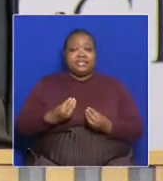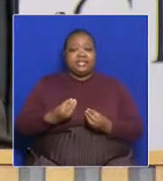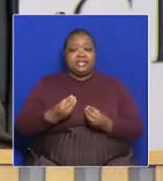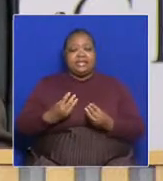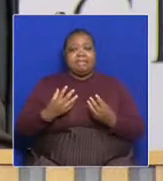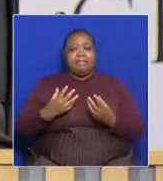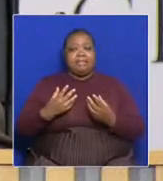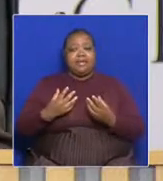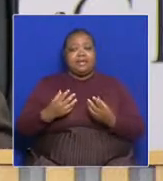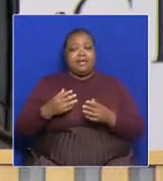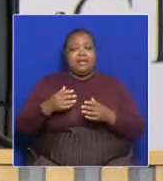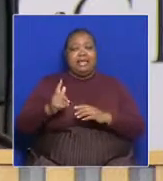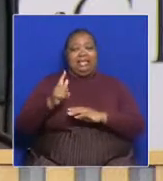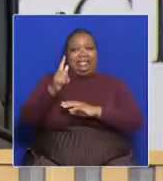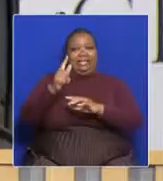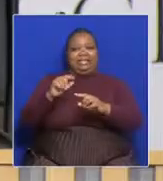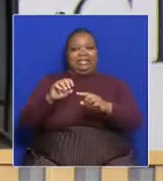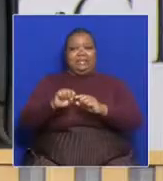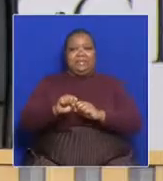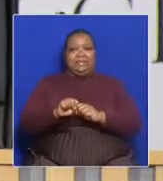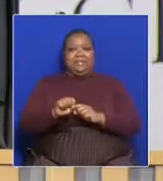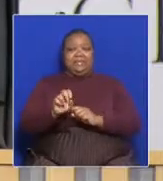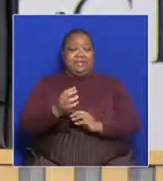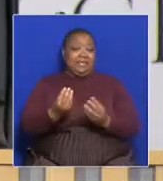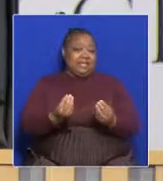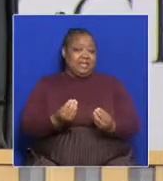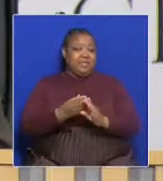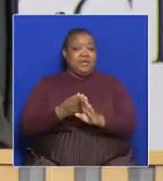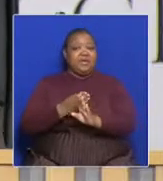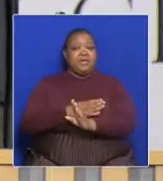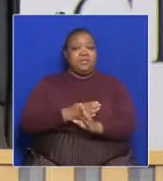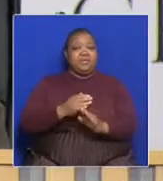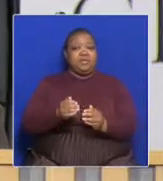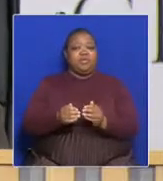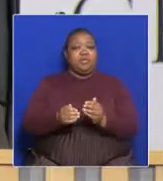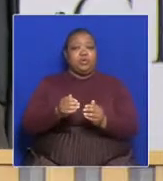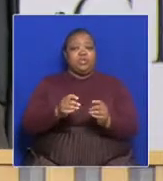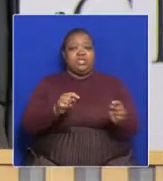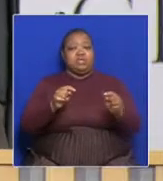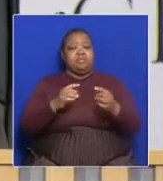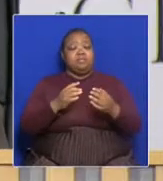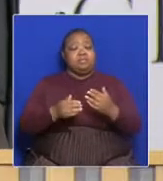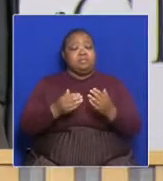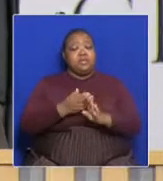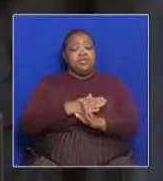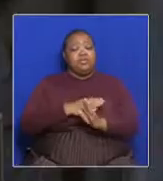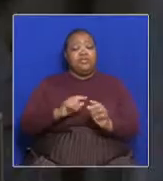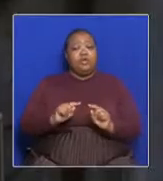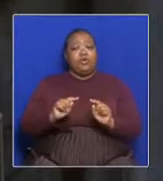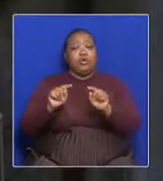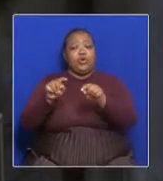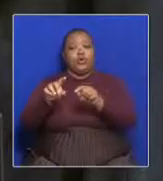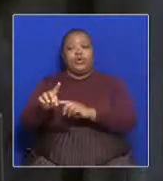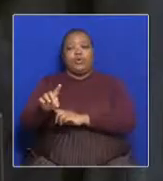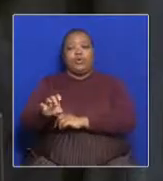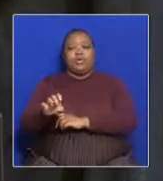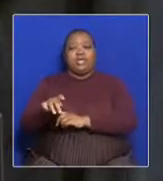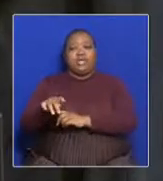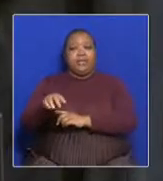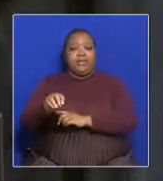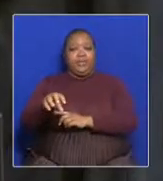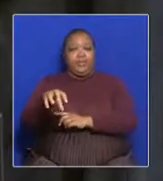later or at just before proceeding to the depot. So I thought I'd just clarify that, Commissioner. Thank you. All